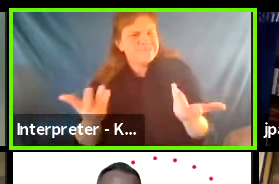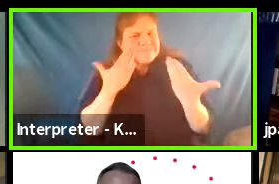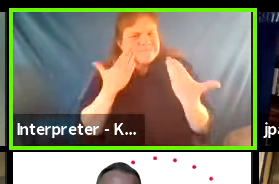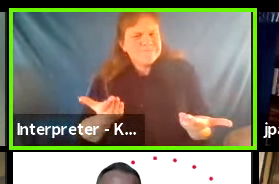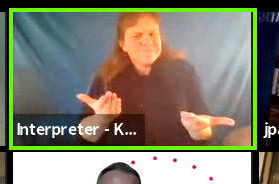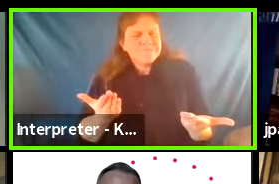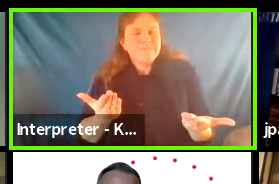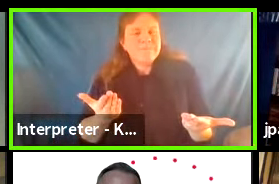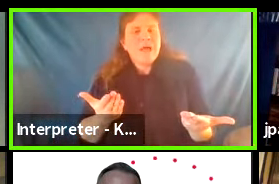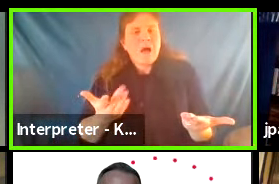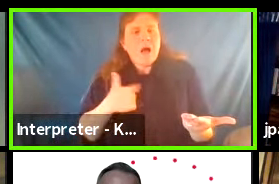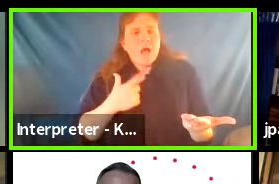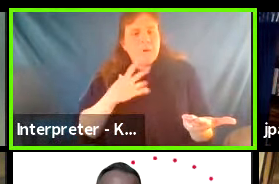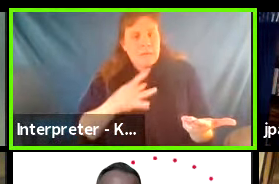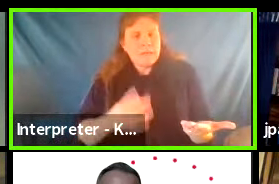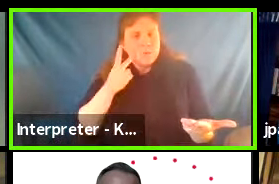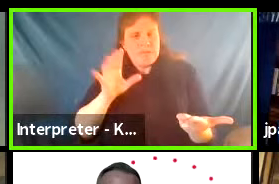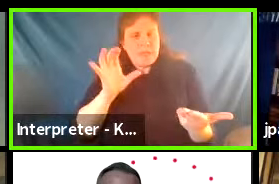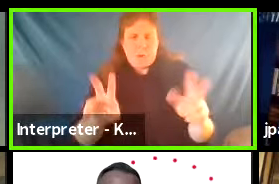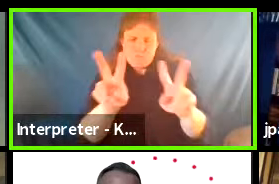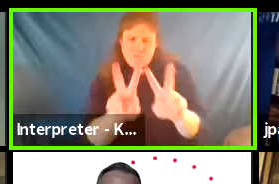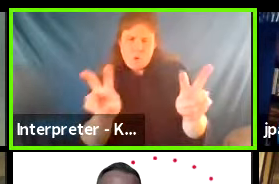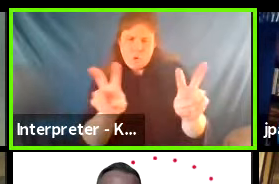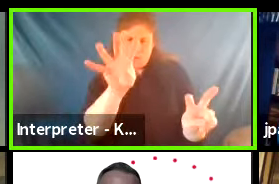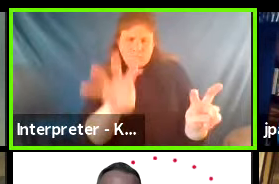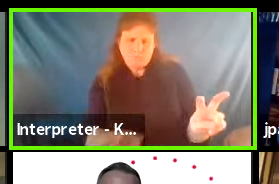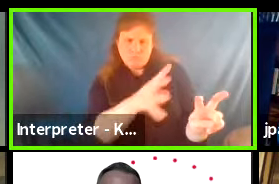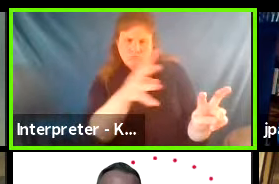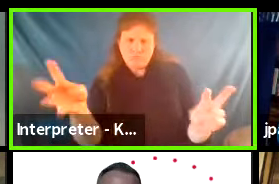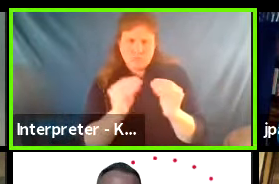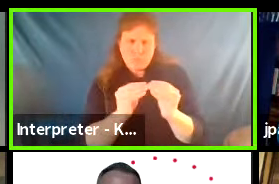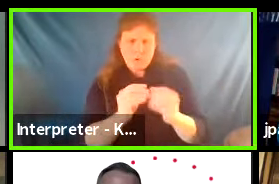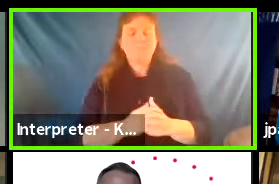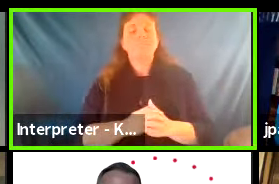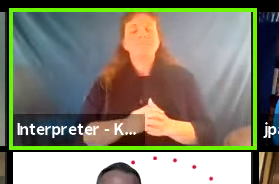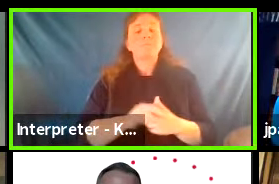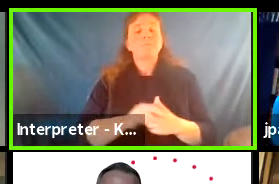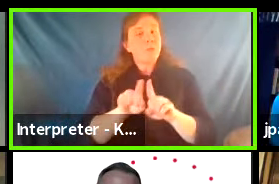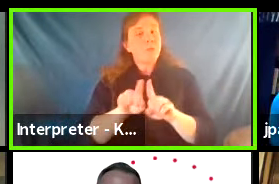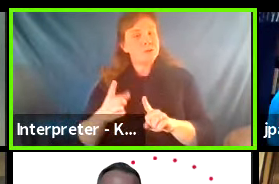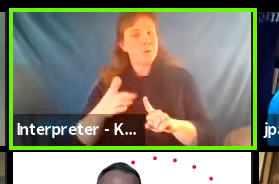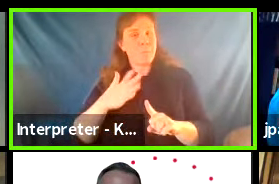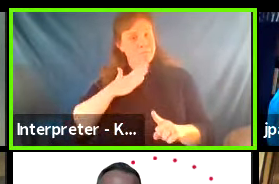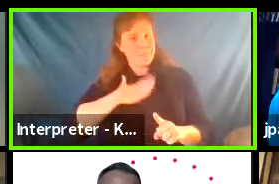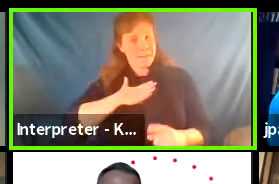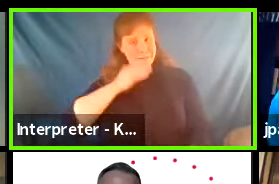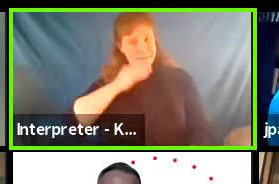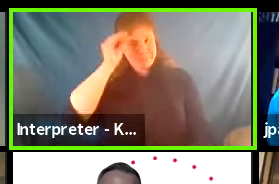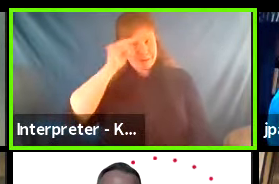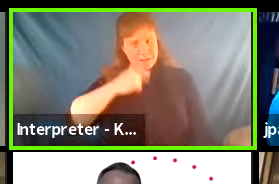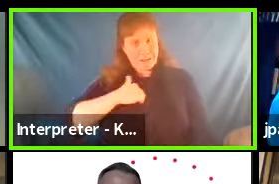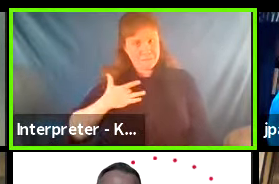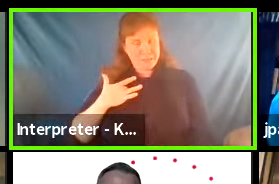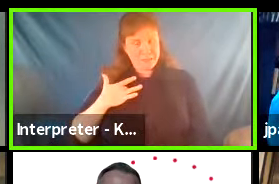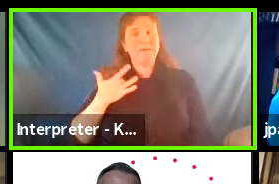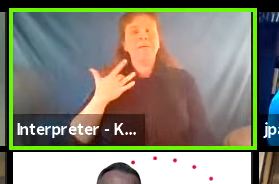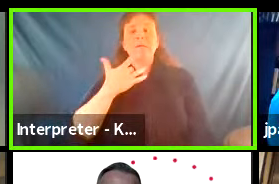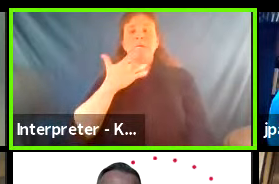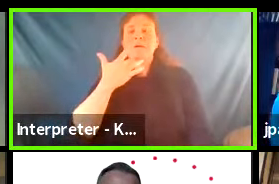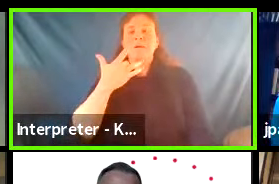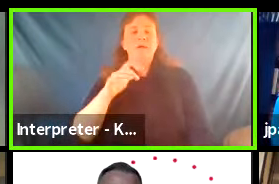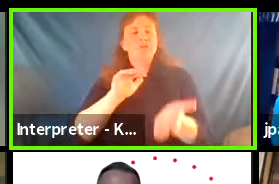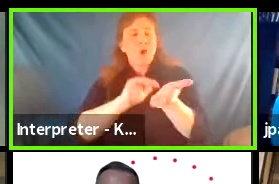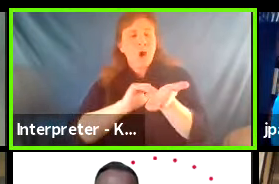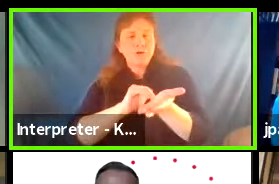I also think that some providers may be treating this differently. If a provider would treat this really differently if they have to save they